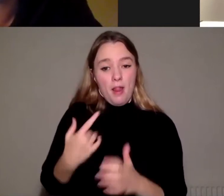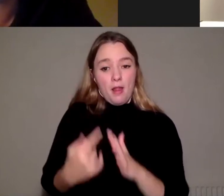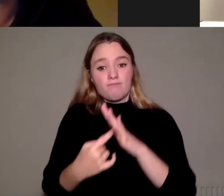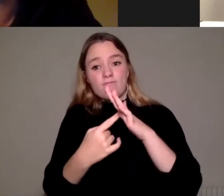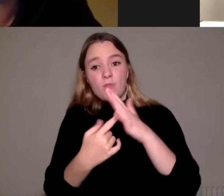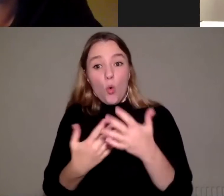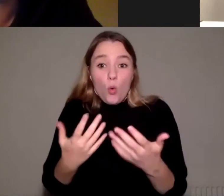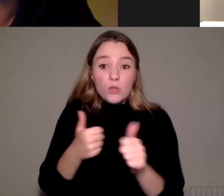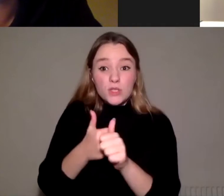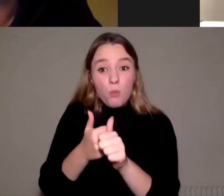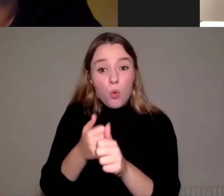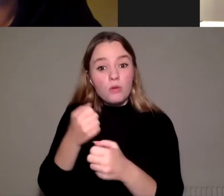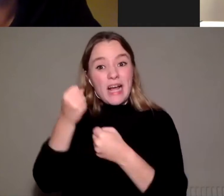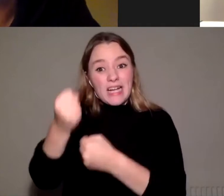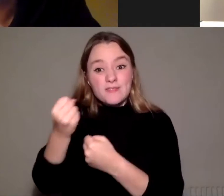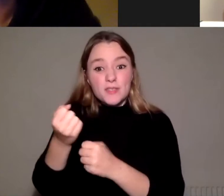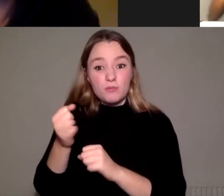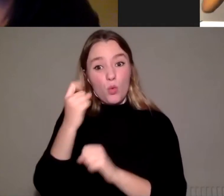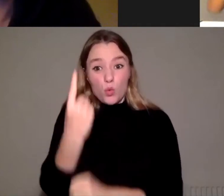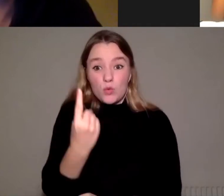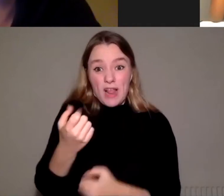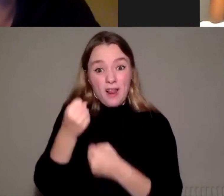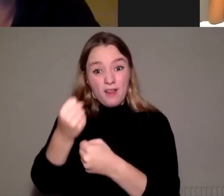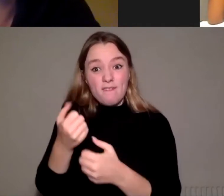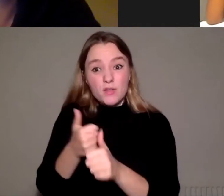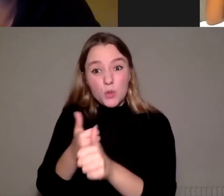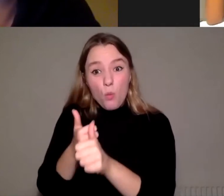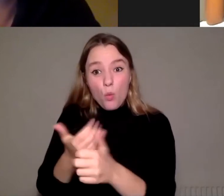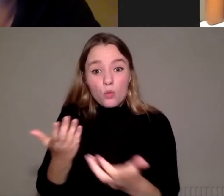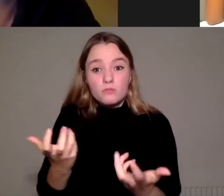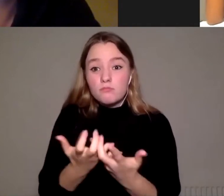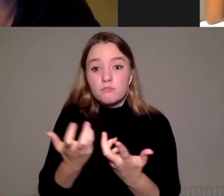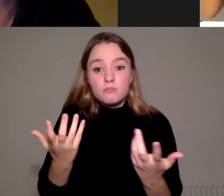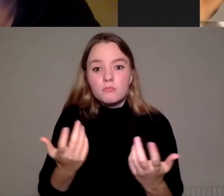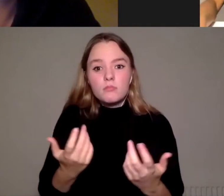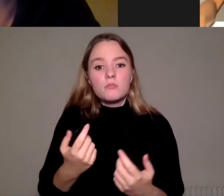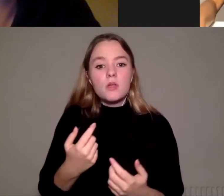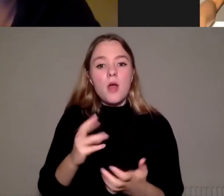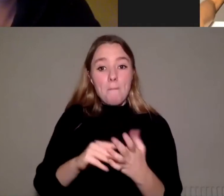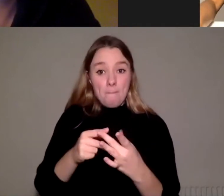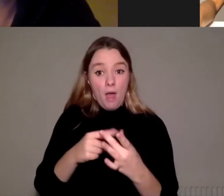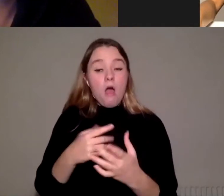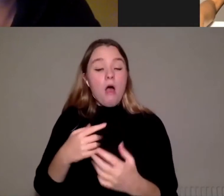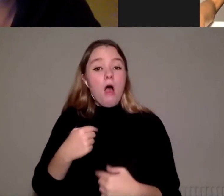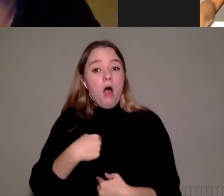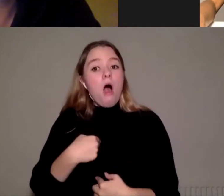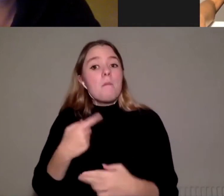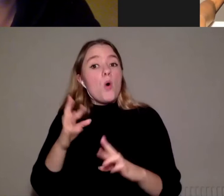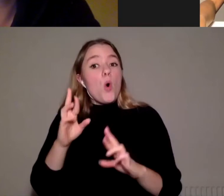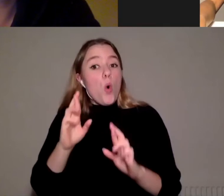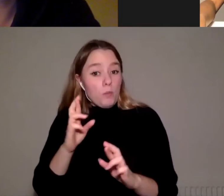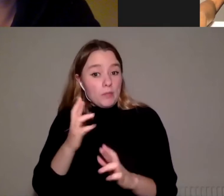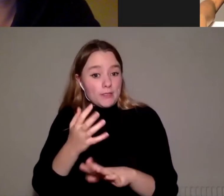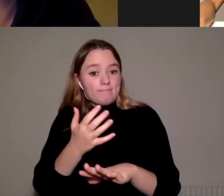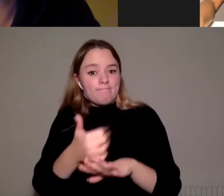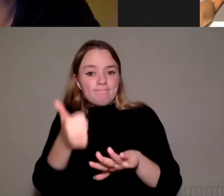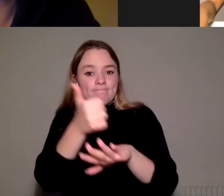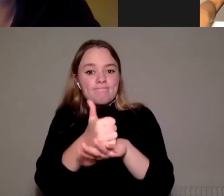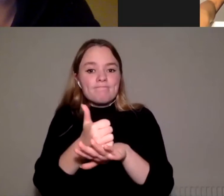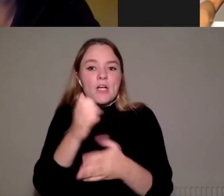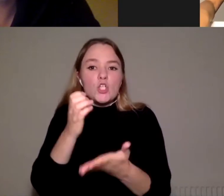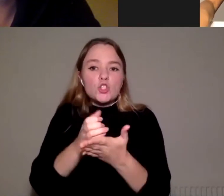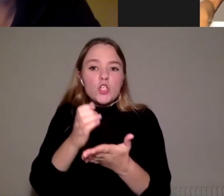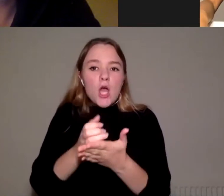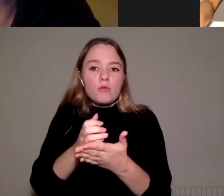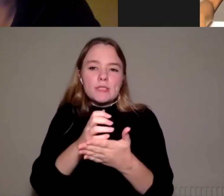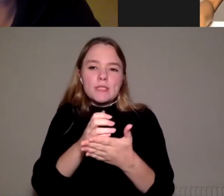Yeah, so what I'm hoping to do is set up a charity page or a